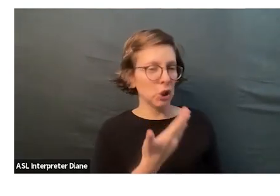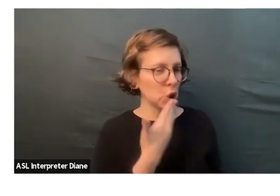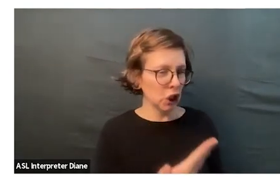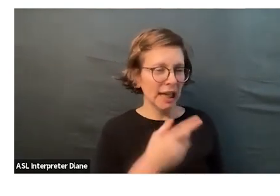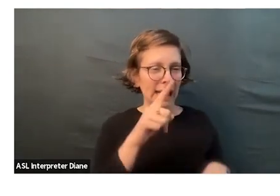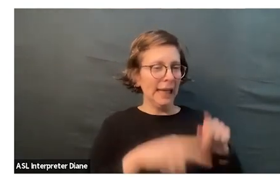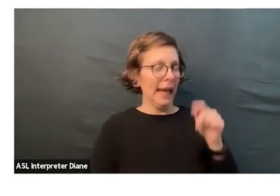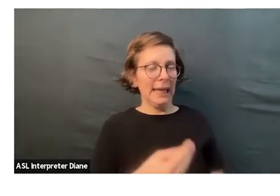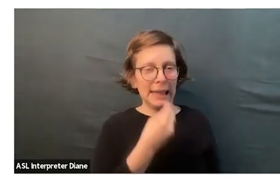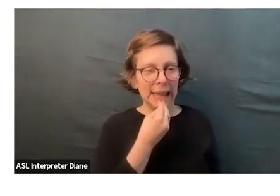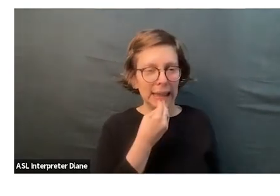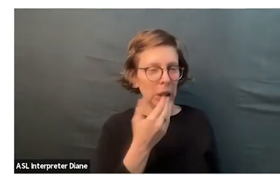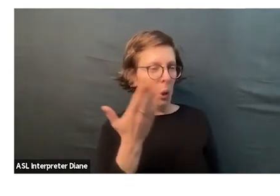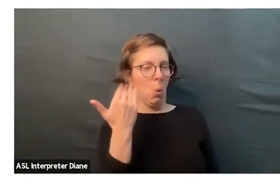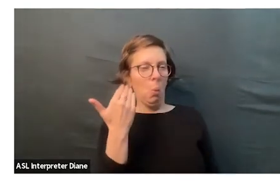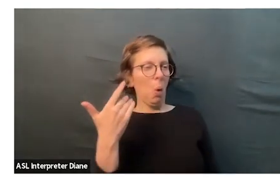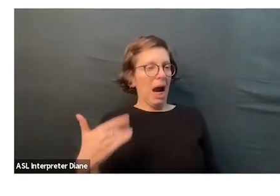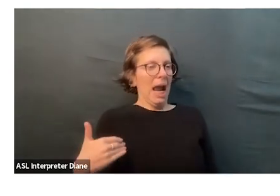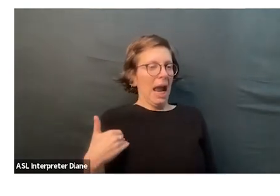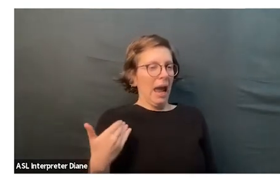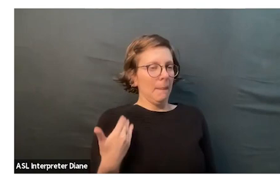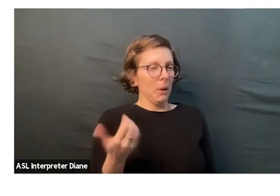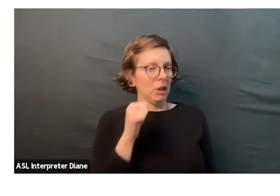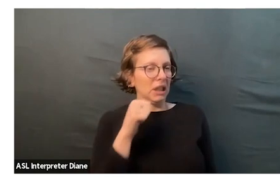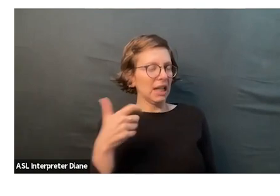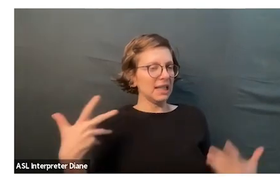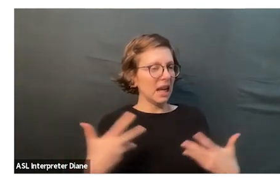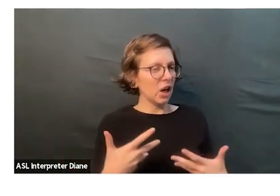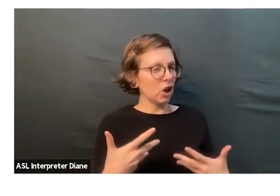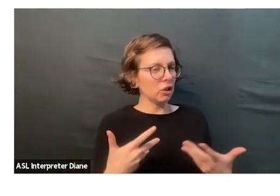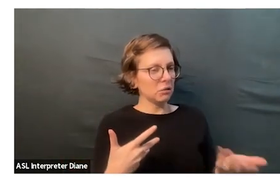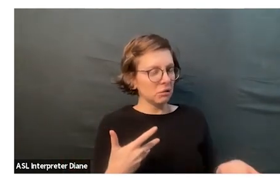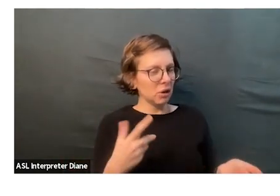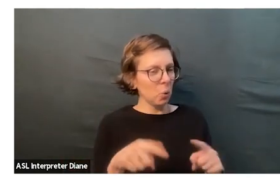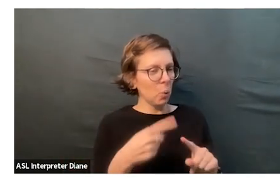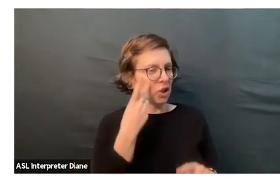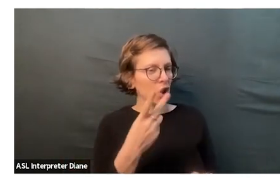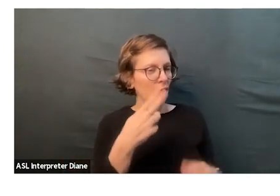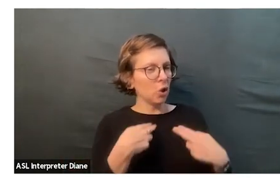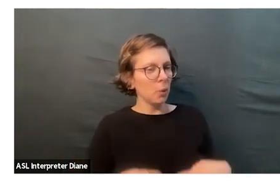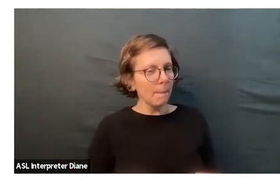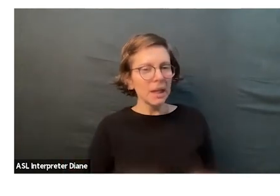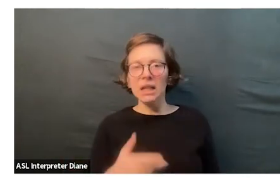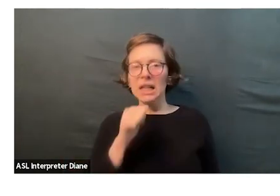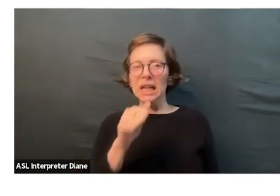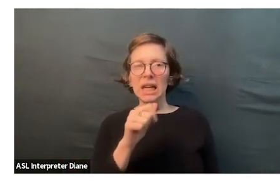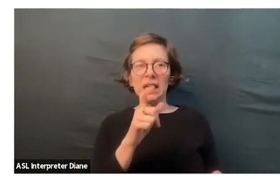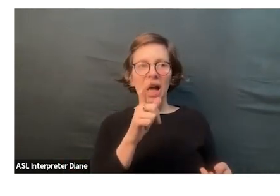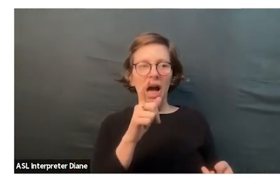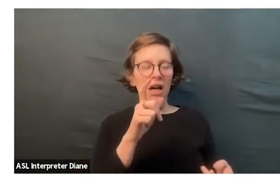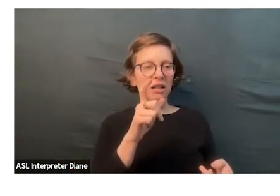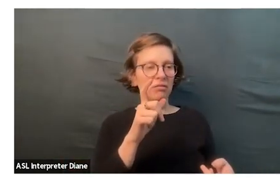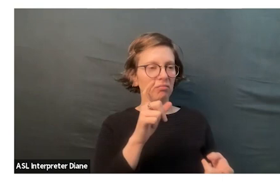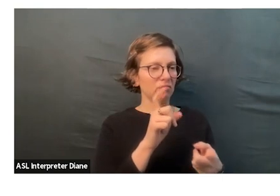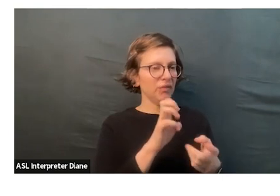But also curiously, perhaps not so curiously, like I said, there's no full skeletal structure of the